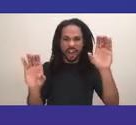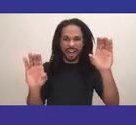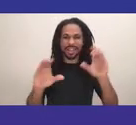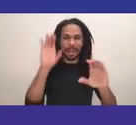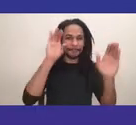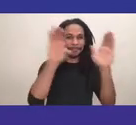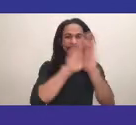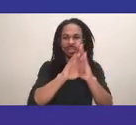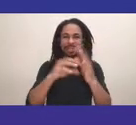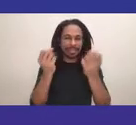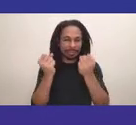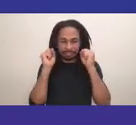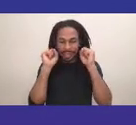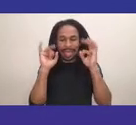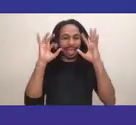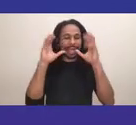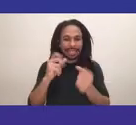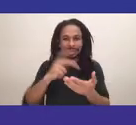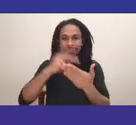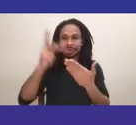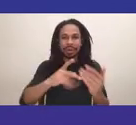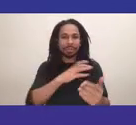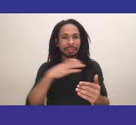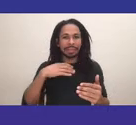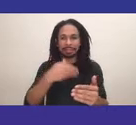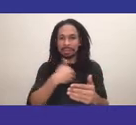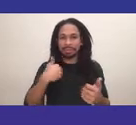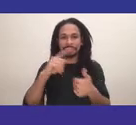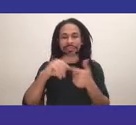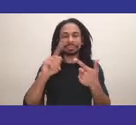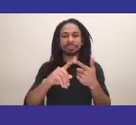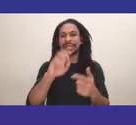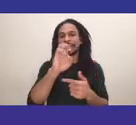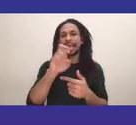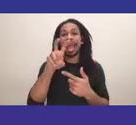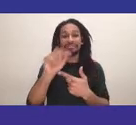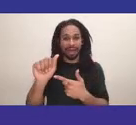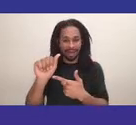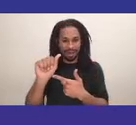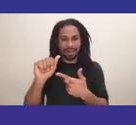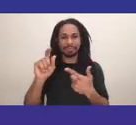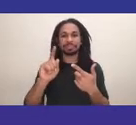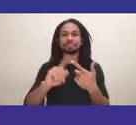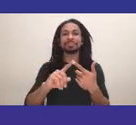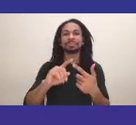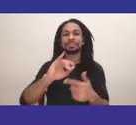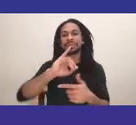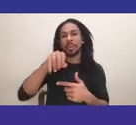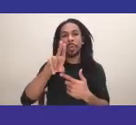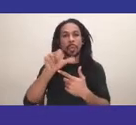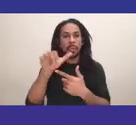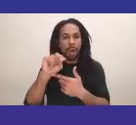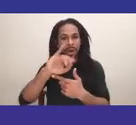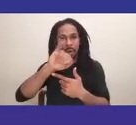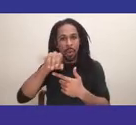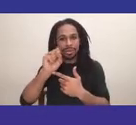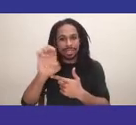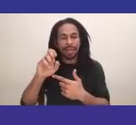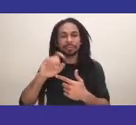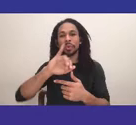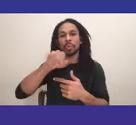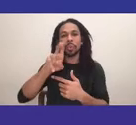of the programming committee members. We have Eva Ya Santewa, Juan Jose Escalante, Julia del